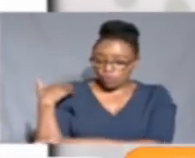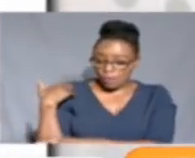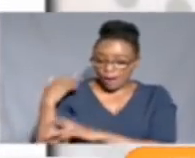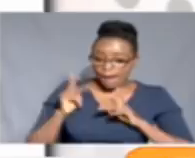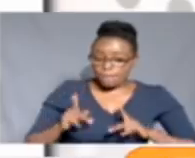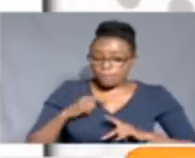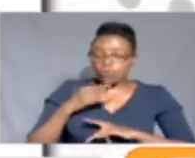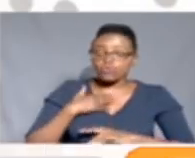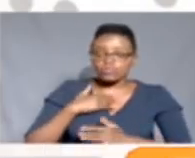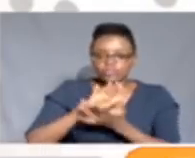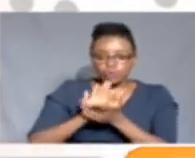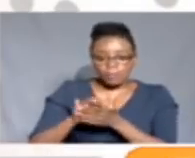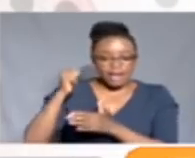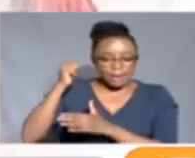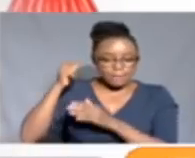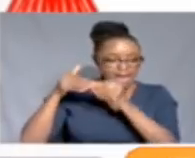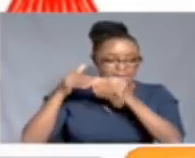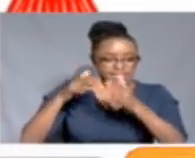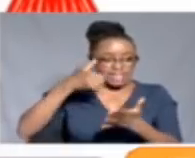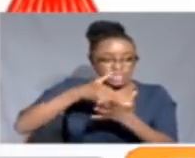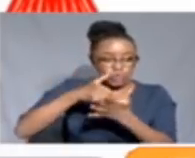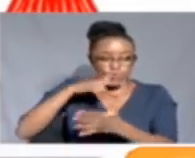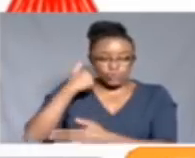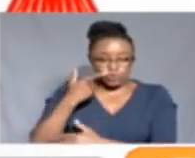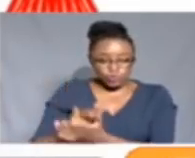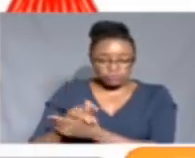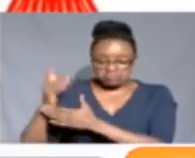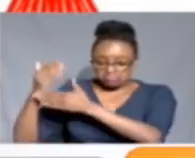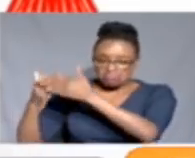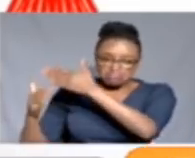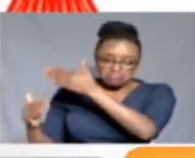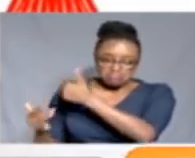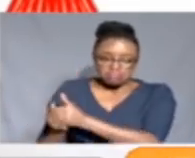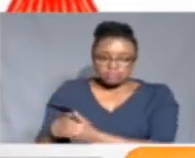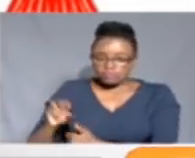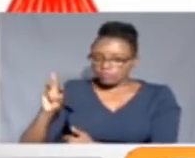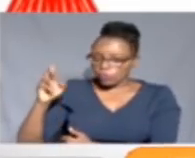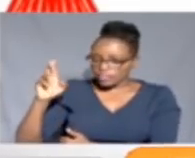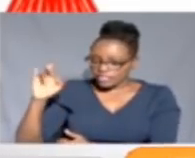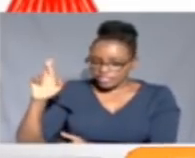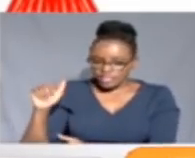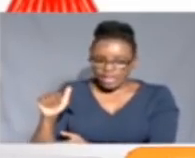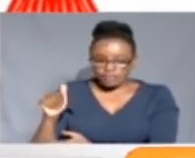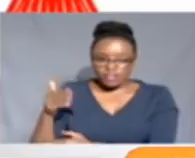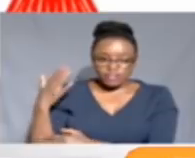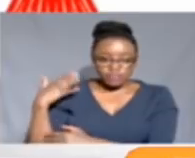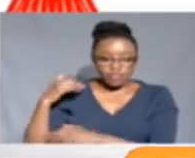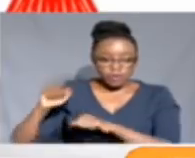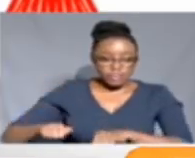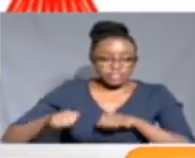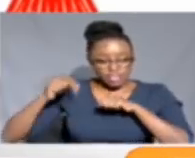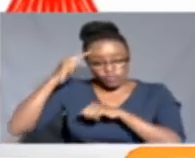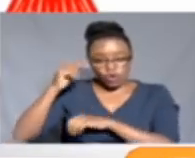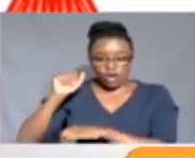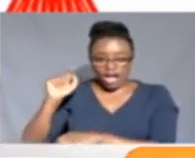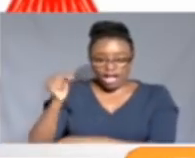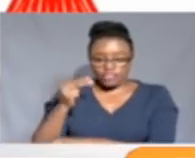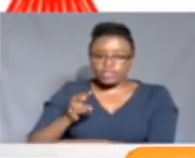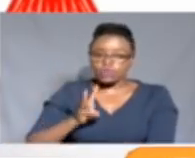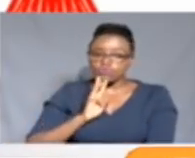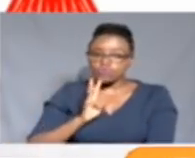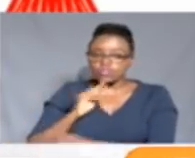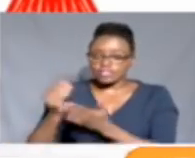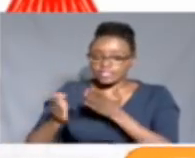for political seats. They include, for National Chairman Washira Kin, the immediate former chair of Earthy Water Services